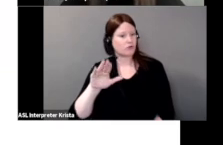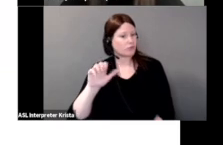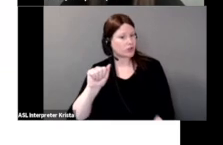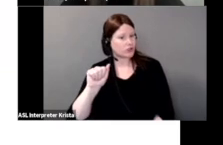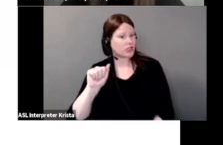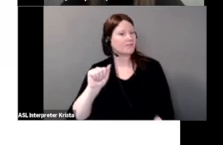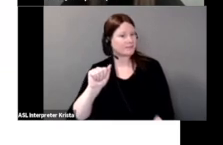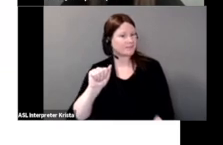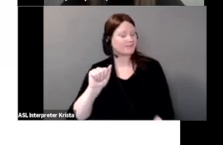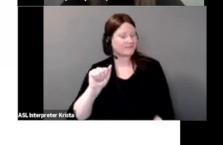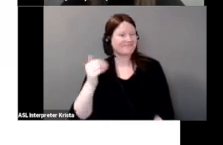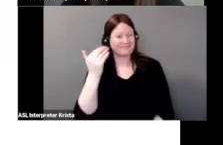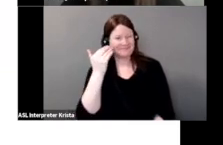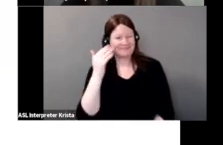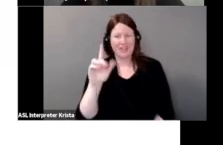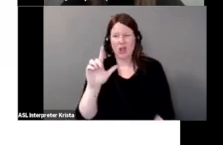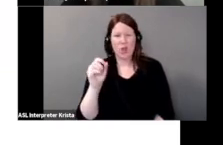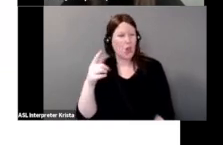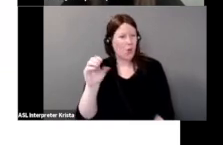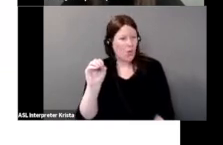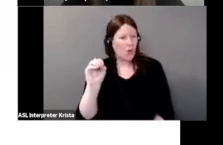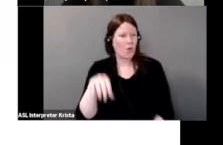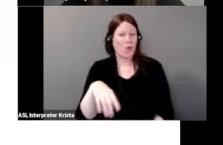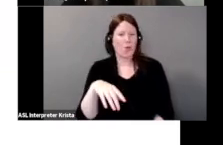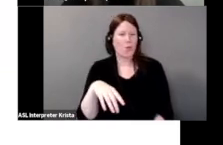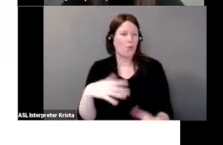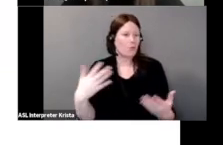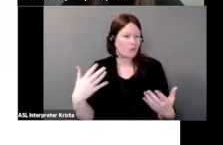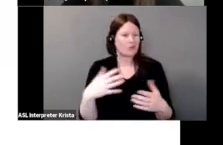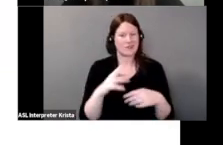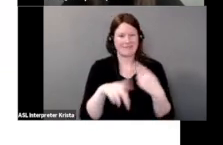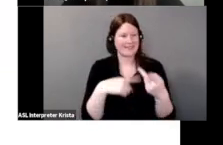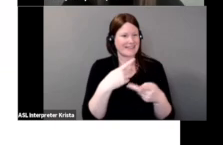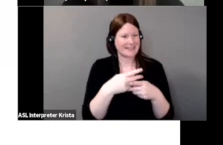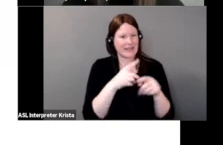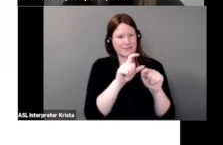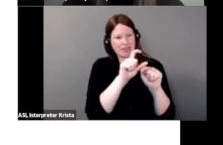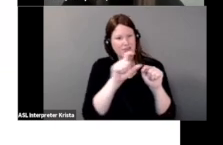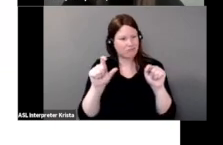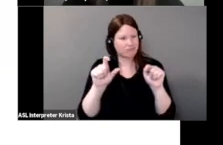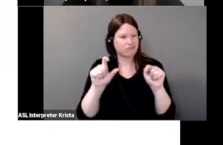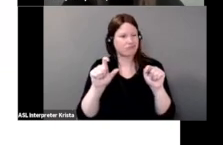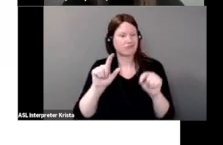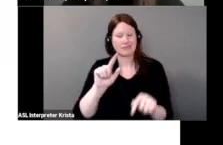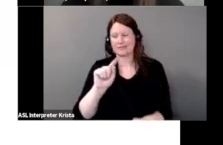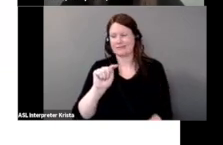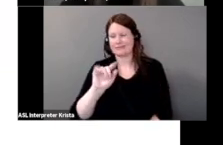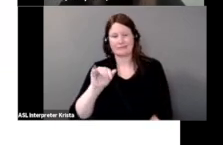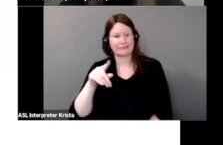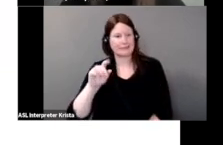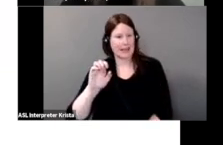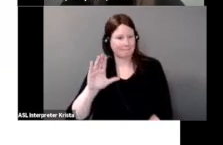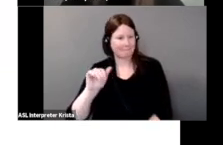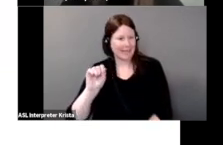and logos. I understand that some typefaces offered in apps such as Canva are actually protected and hence cannot be used in